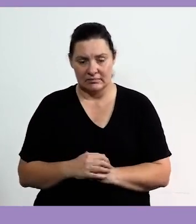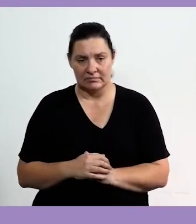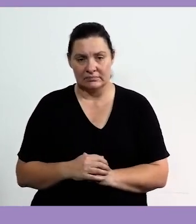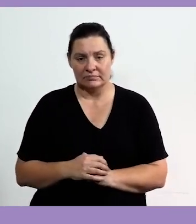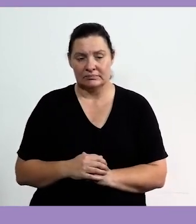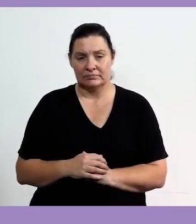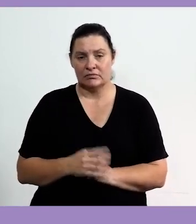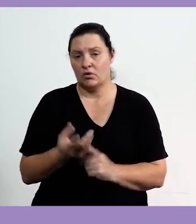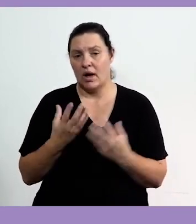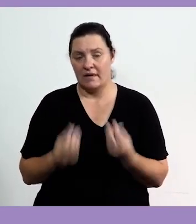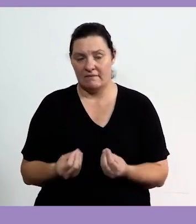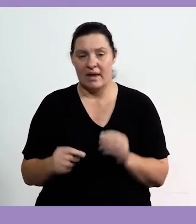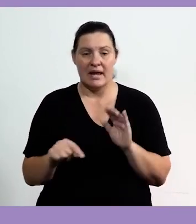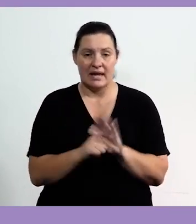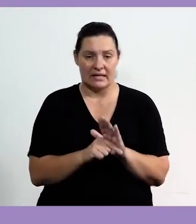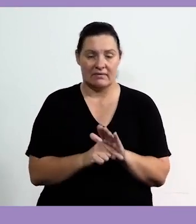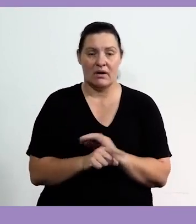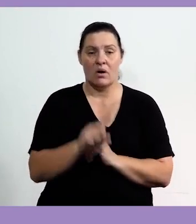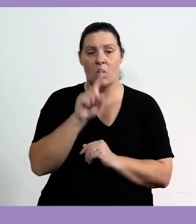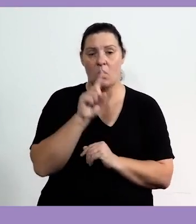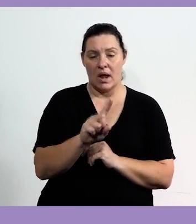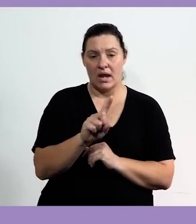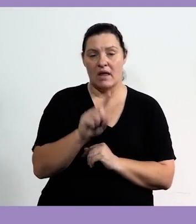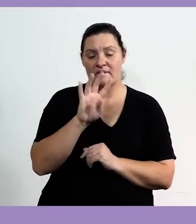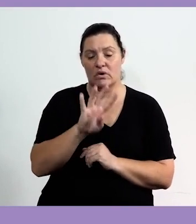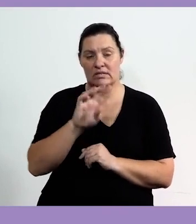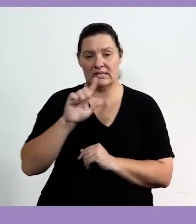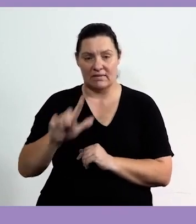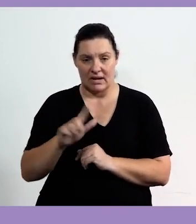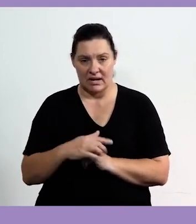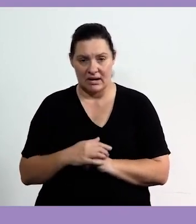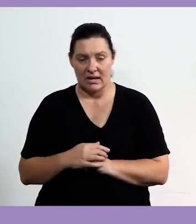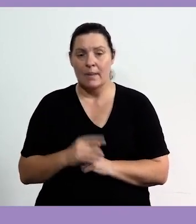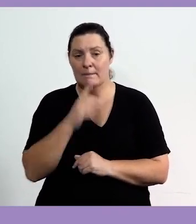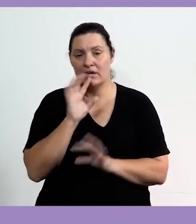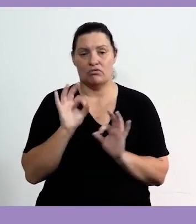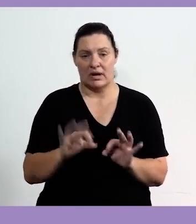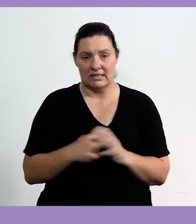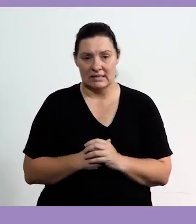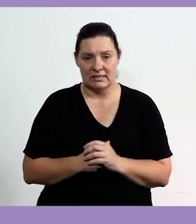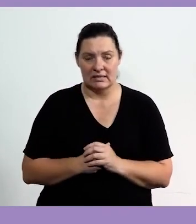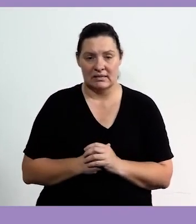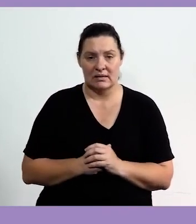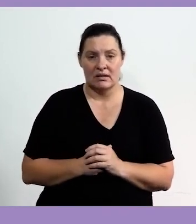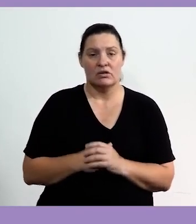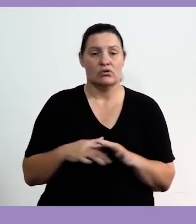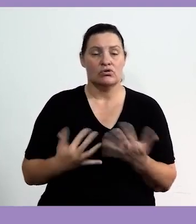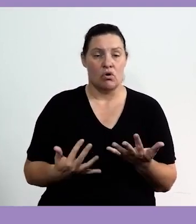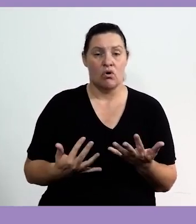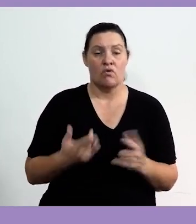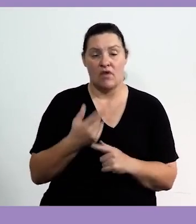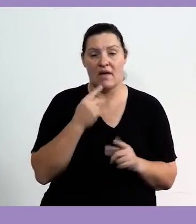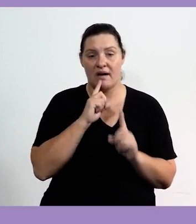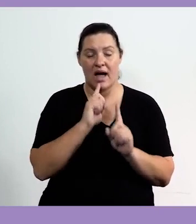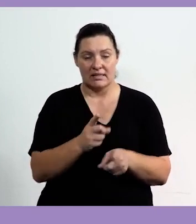150? If you have negative 147, you are absolutely correct. So